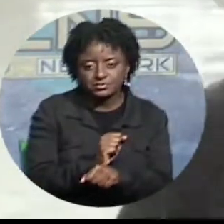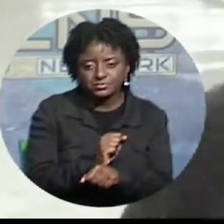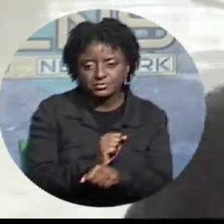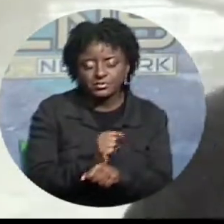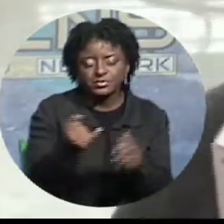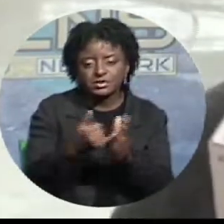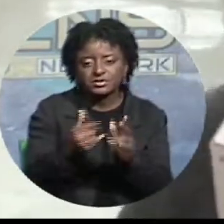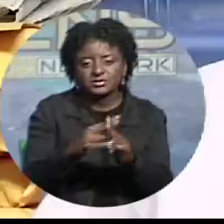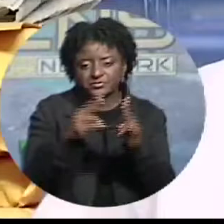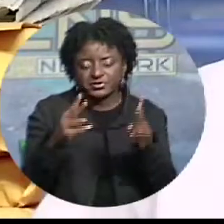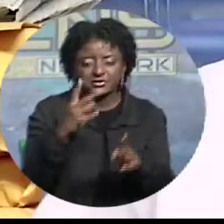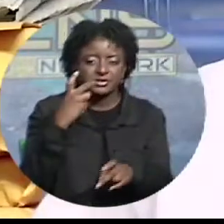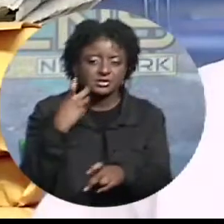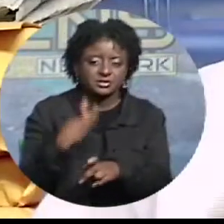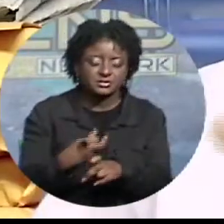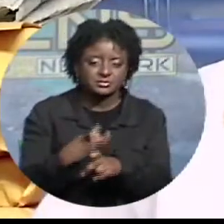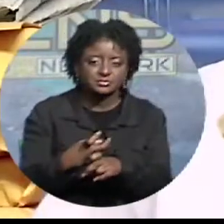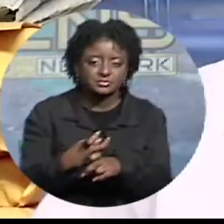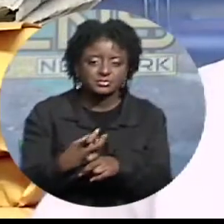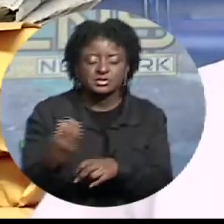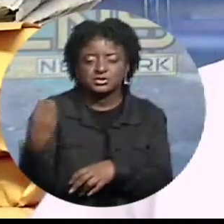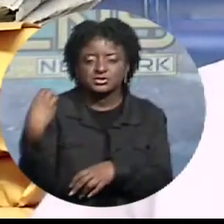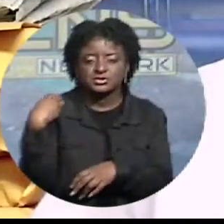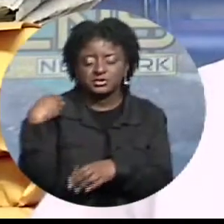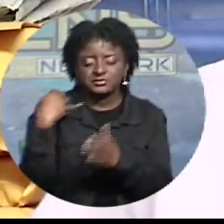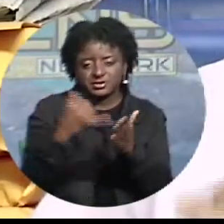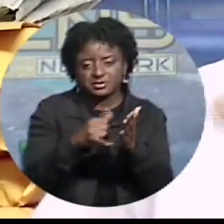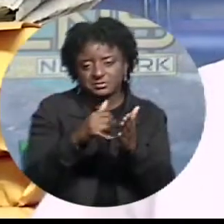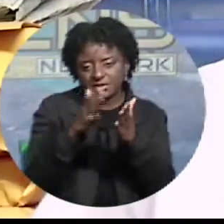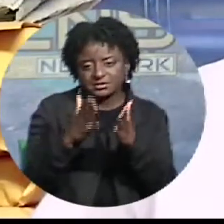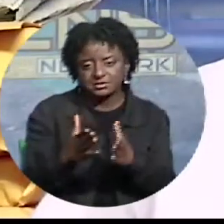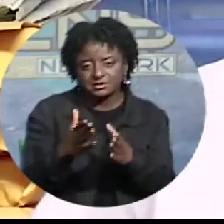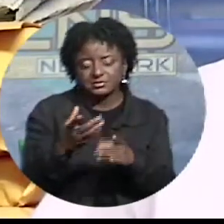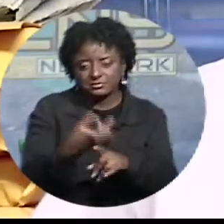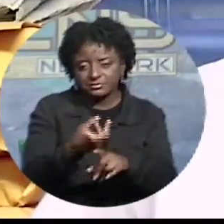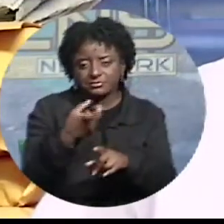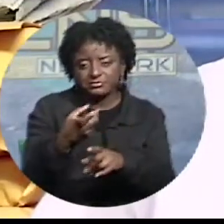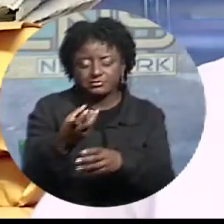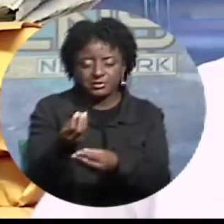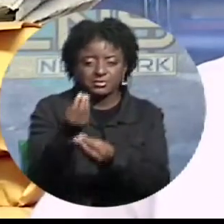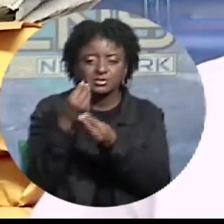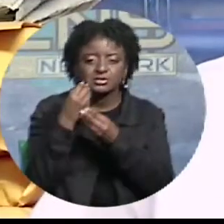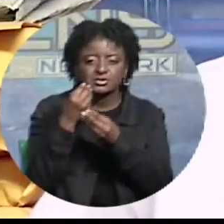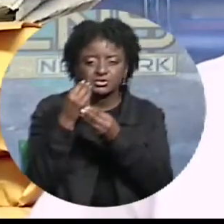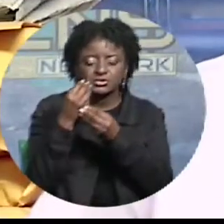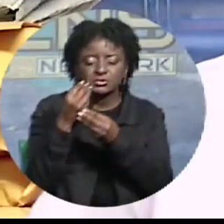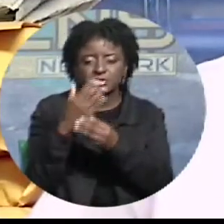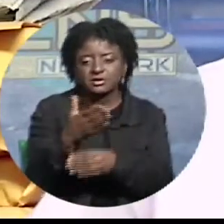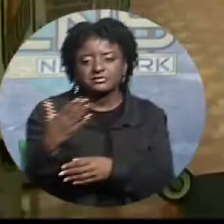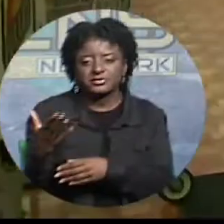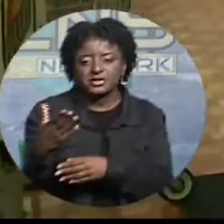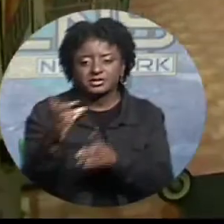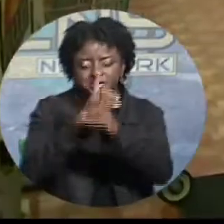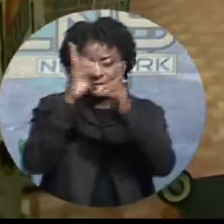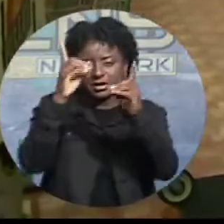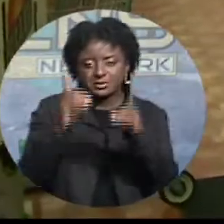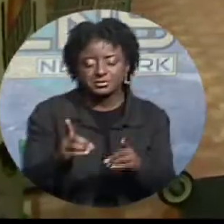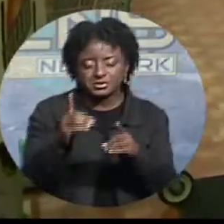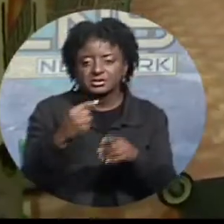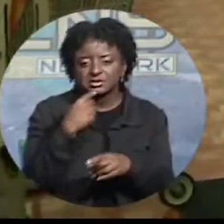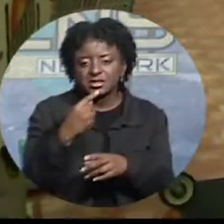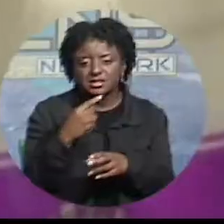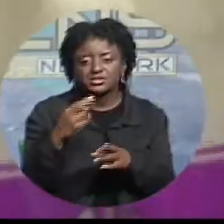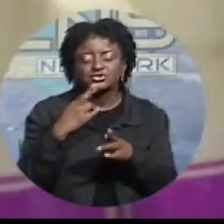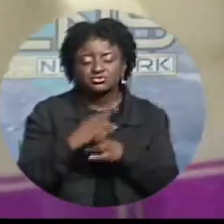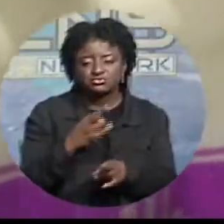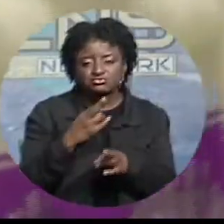it's very difficult. But Chief Inspector from the Consumer Affairs Department, Sydney McKinsey, says regular checks of various